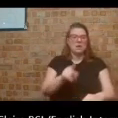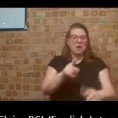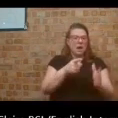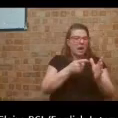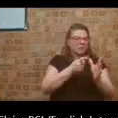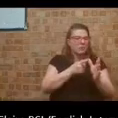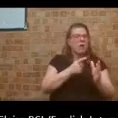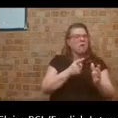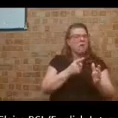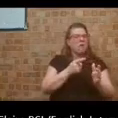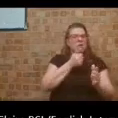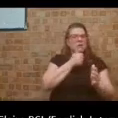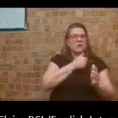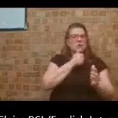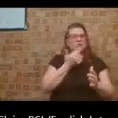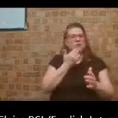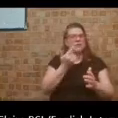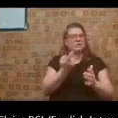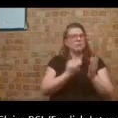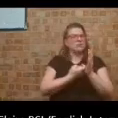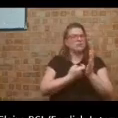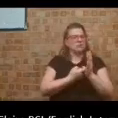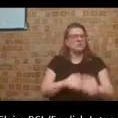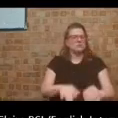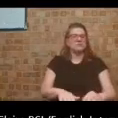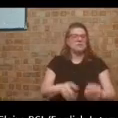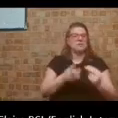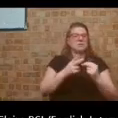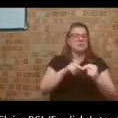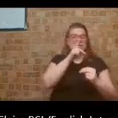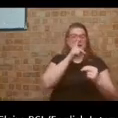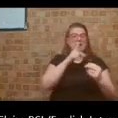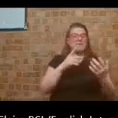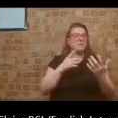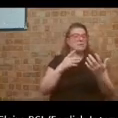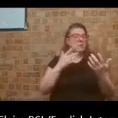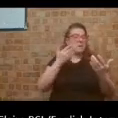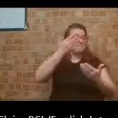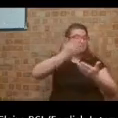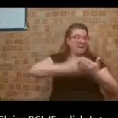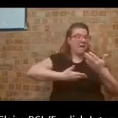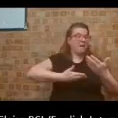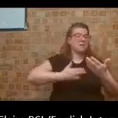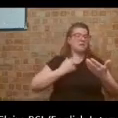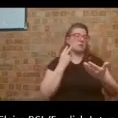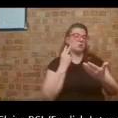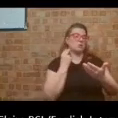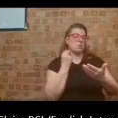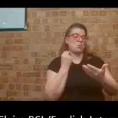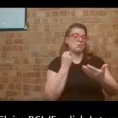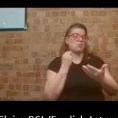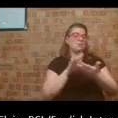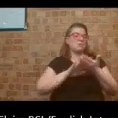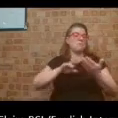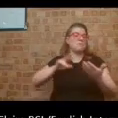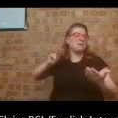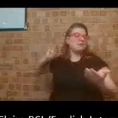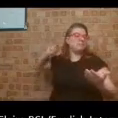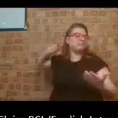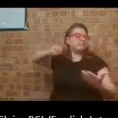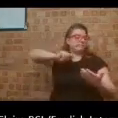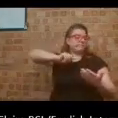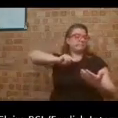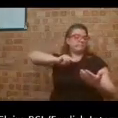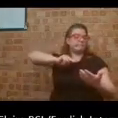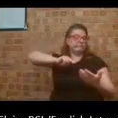useful. Thank you for that, because yeah, sometimes get presented with a screen that's completely blank and it's talking, and actually that's just a function of how